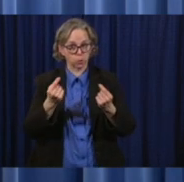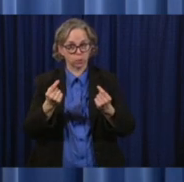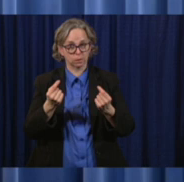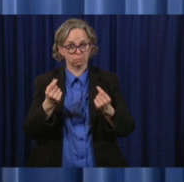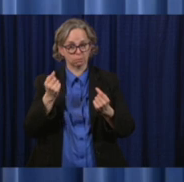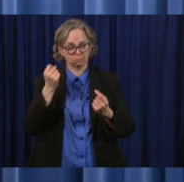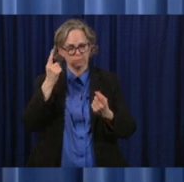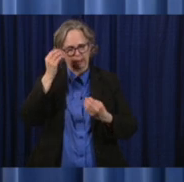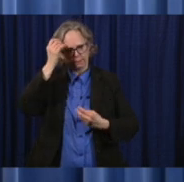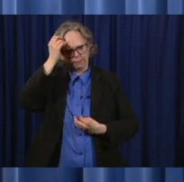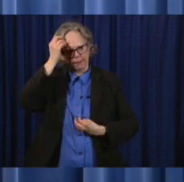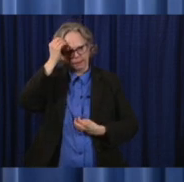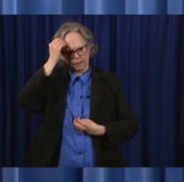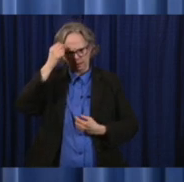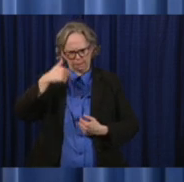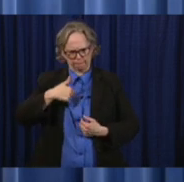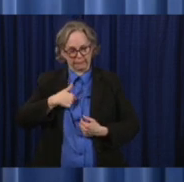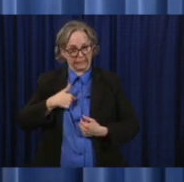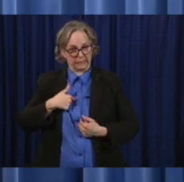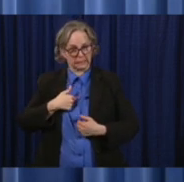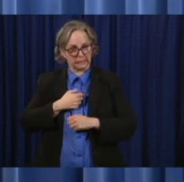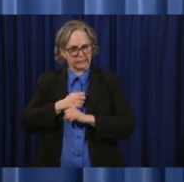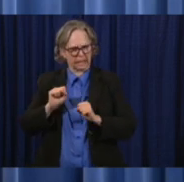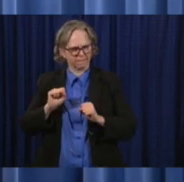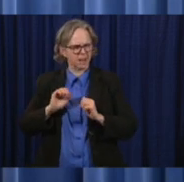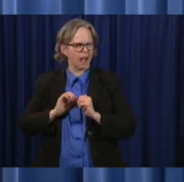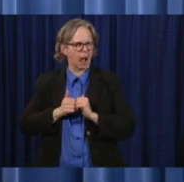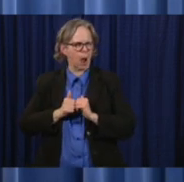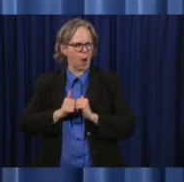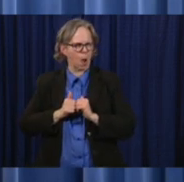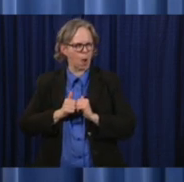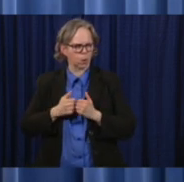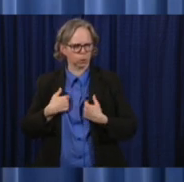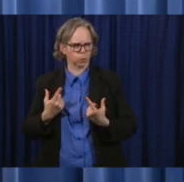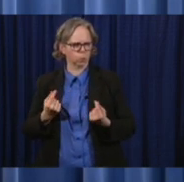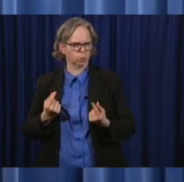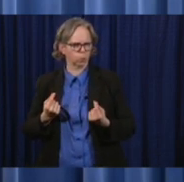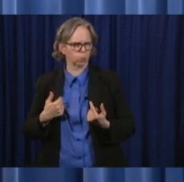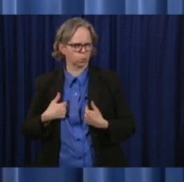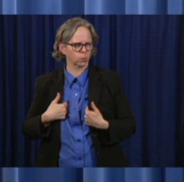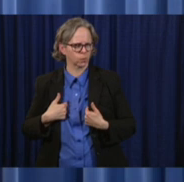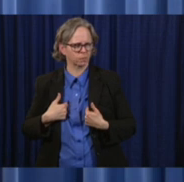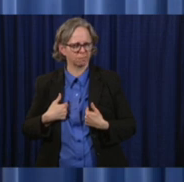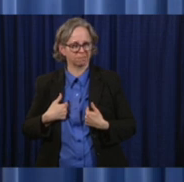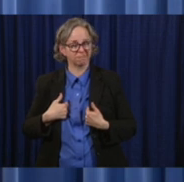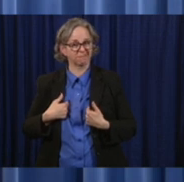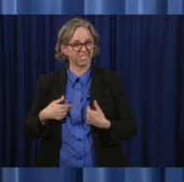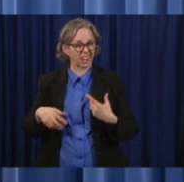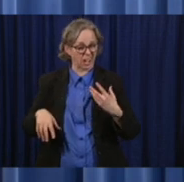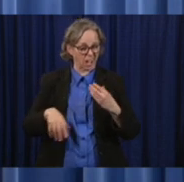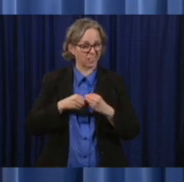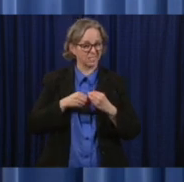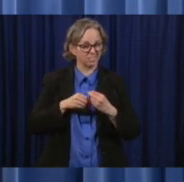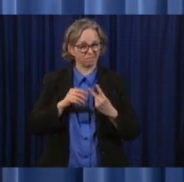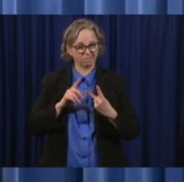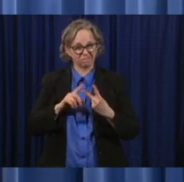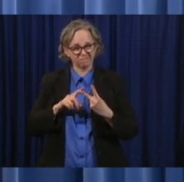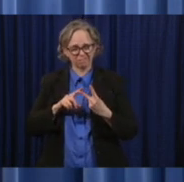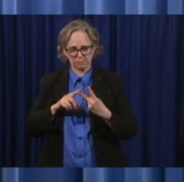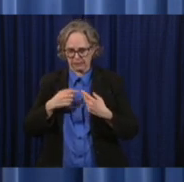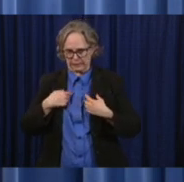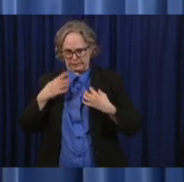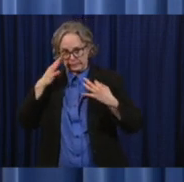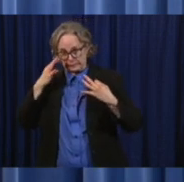humanly possible to make it. We also can decide as individuals based on our